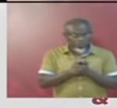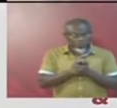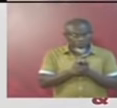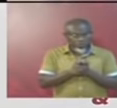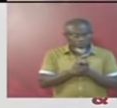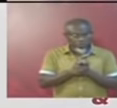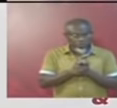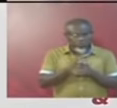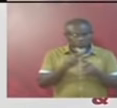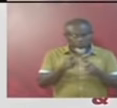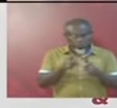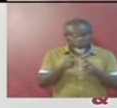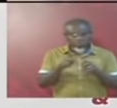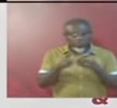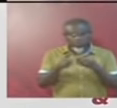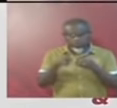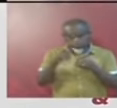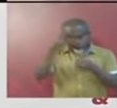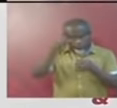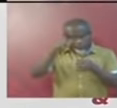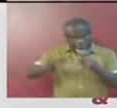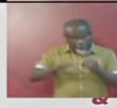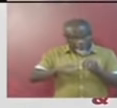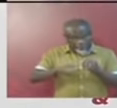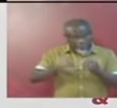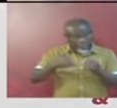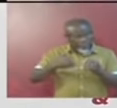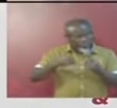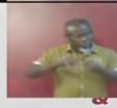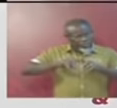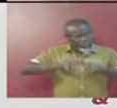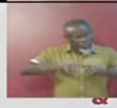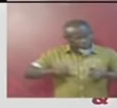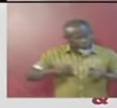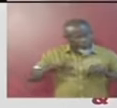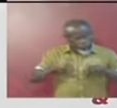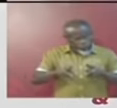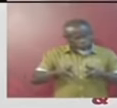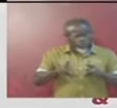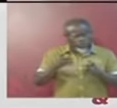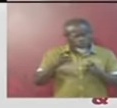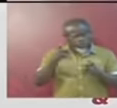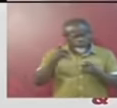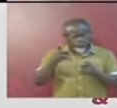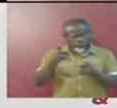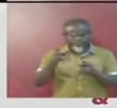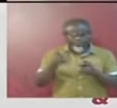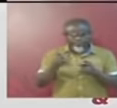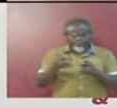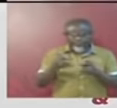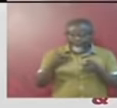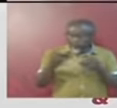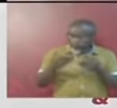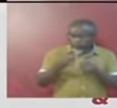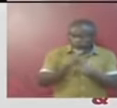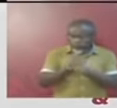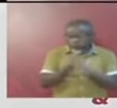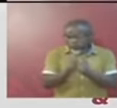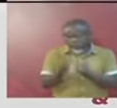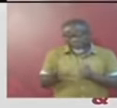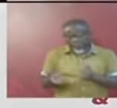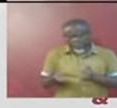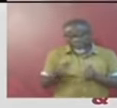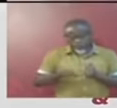different way to deal with that particular scenario. And the TTPS will be following up once they know who has the quarantine orders, of course, to do their